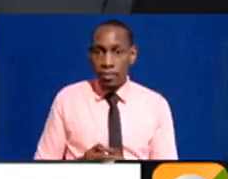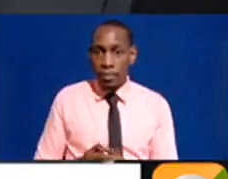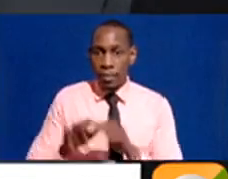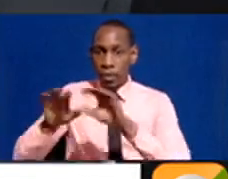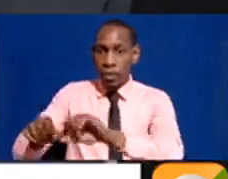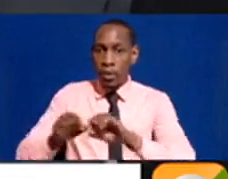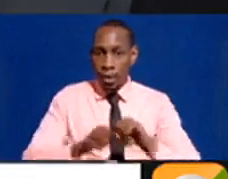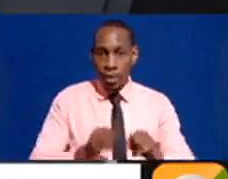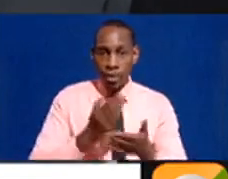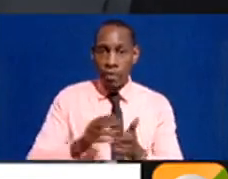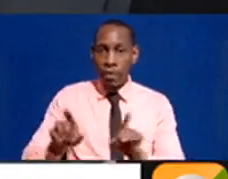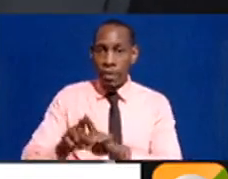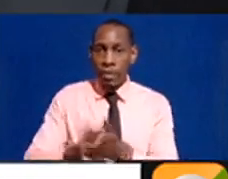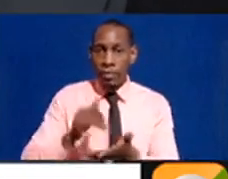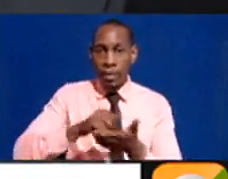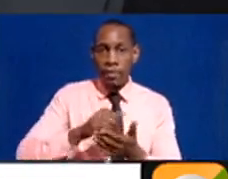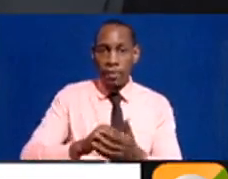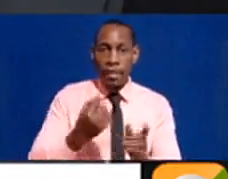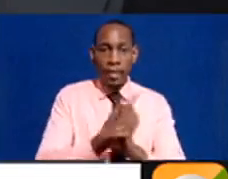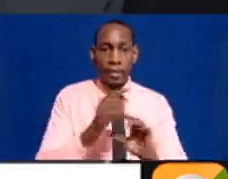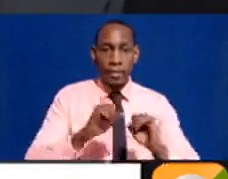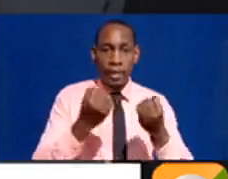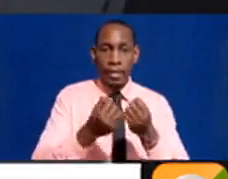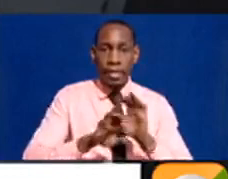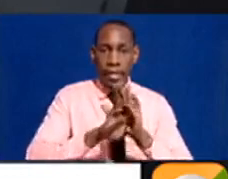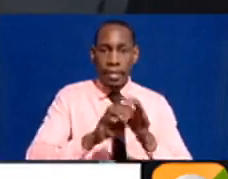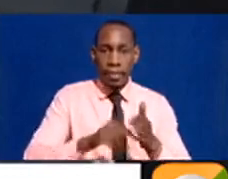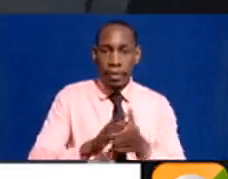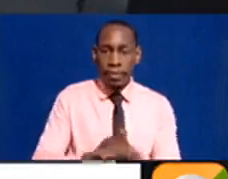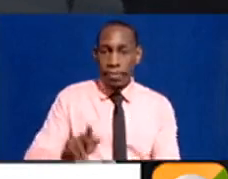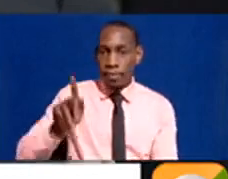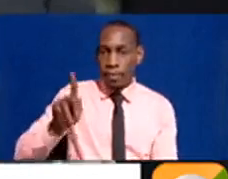We're definitely also going to involve other agencies like the Kenya Bureau of Standards.